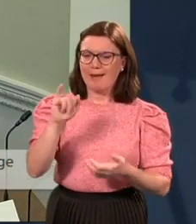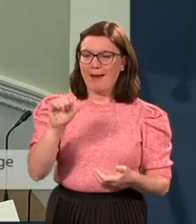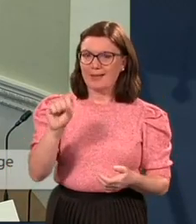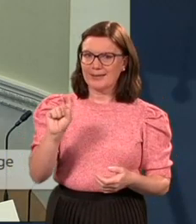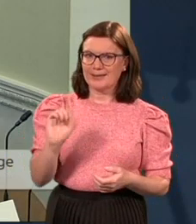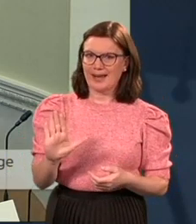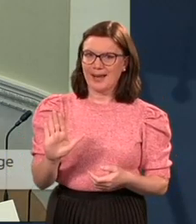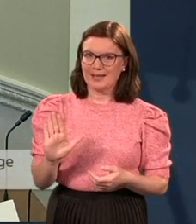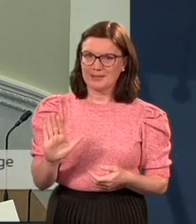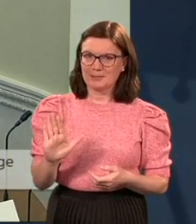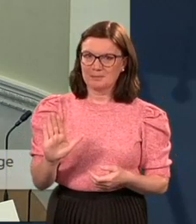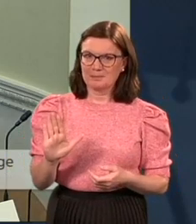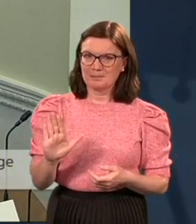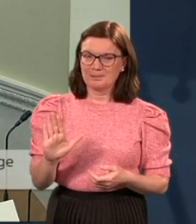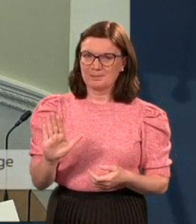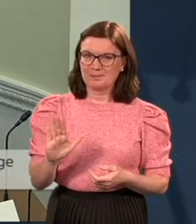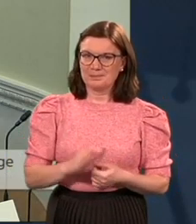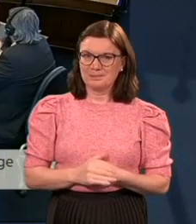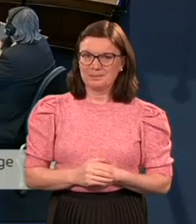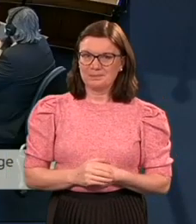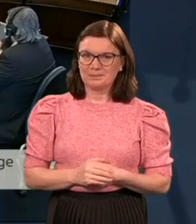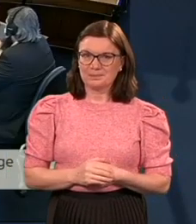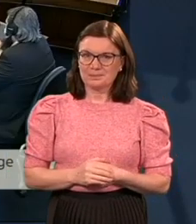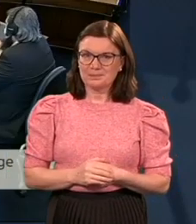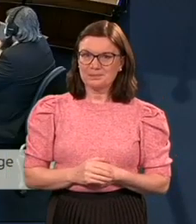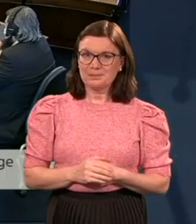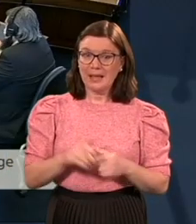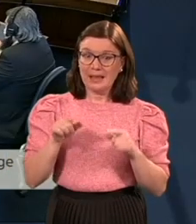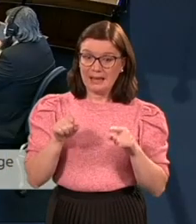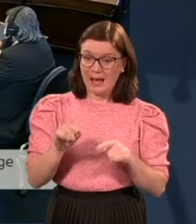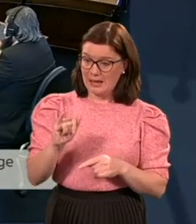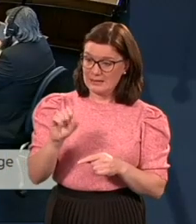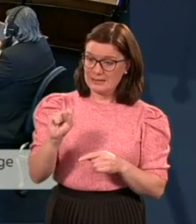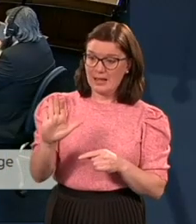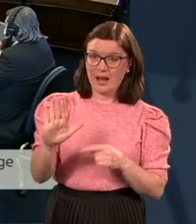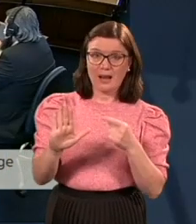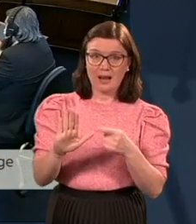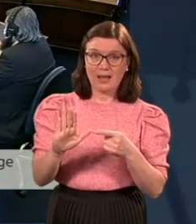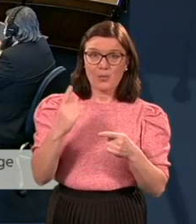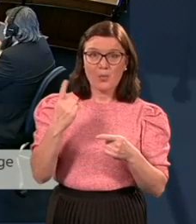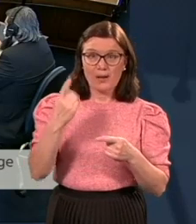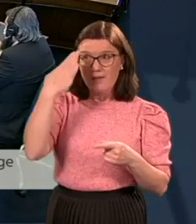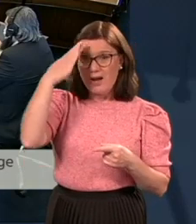sign language. And it is one of Ireland's